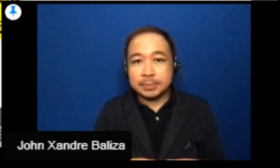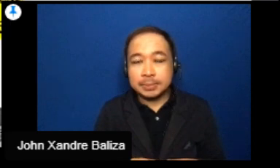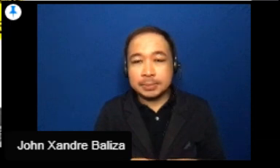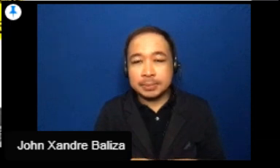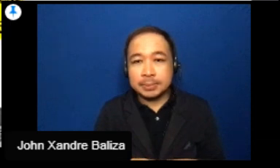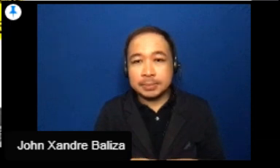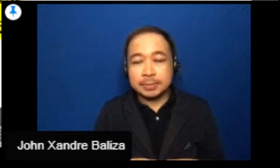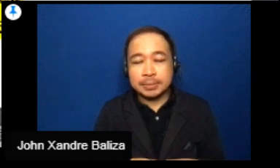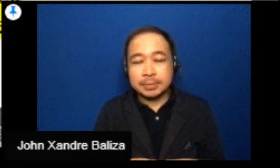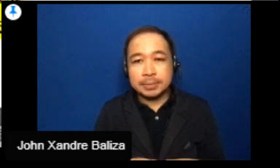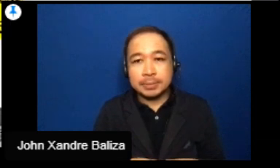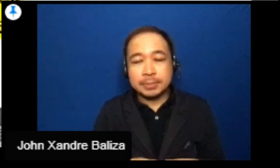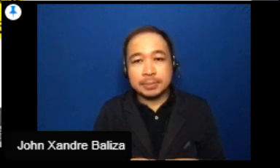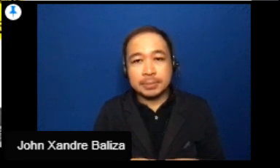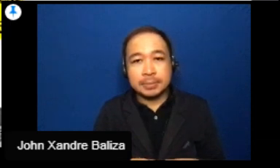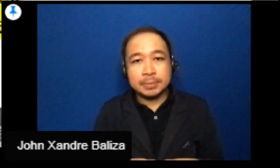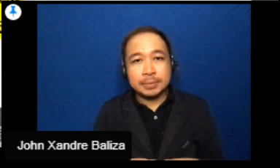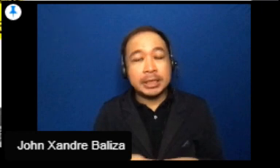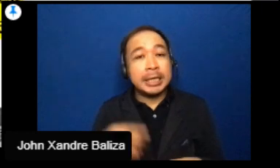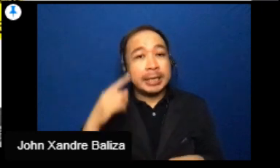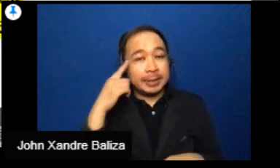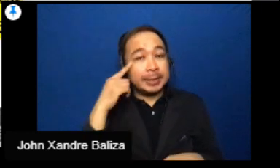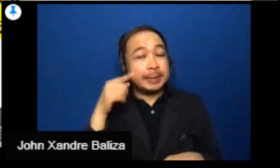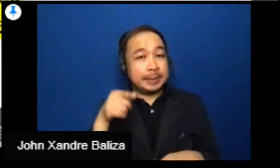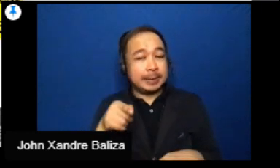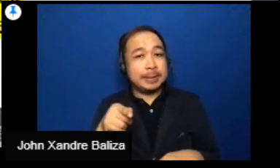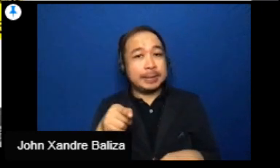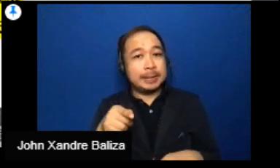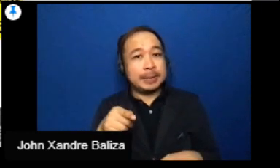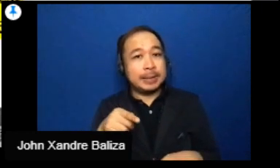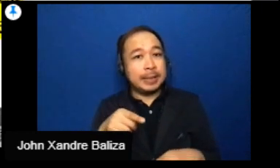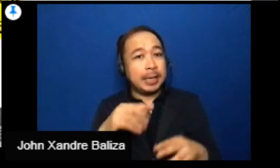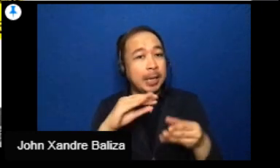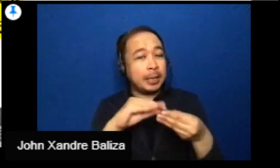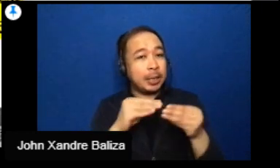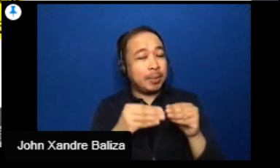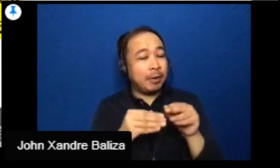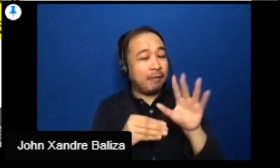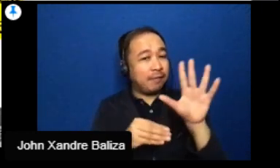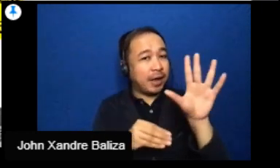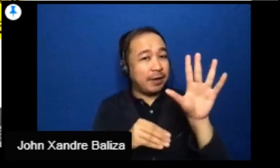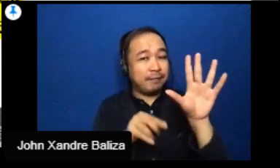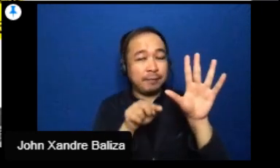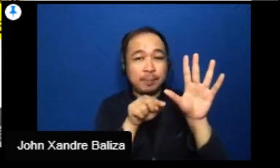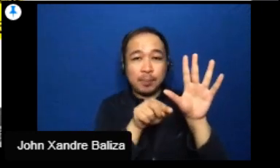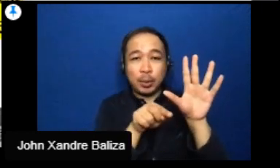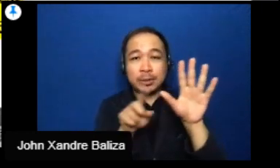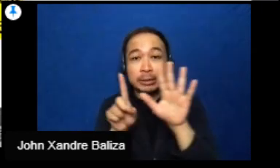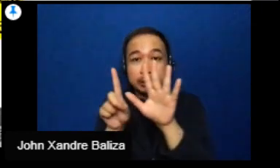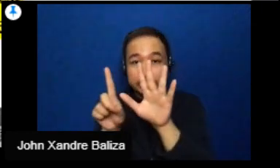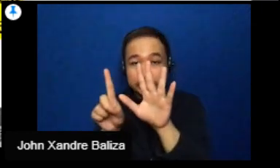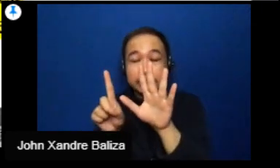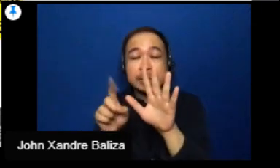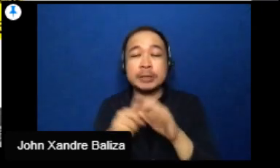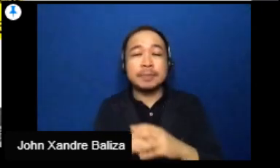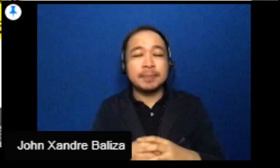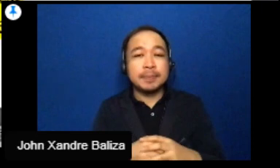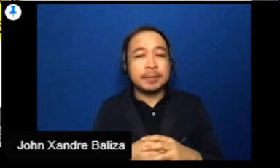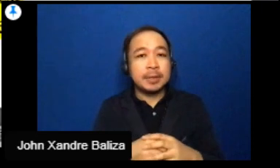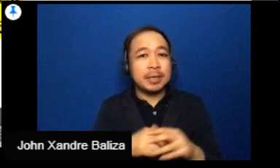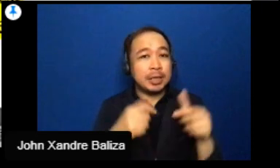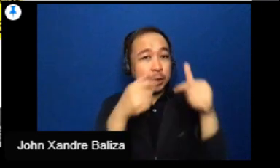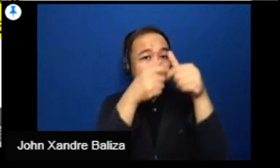If they bring the actually item 5.6 in the document